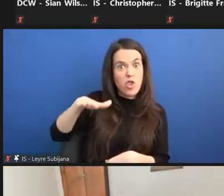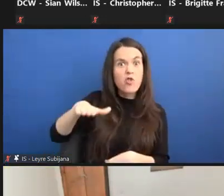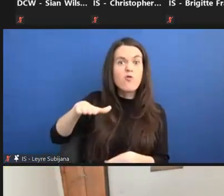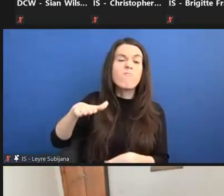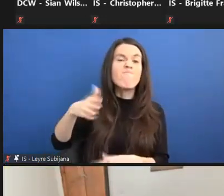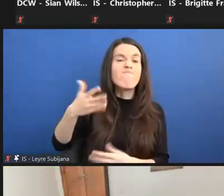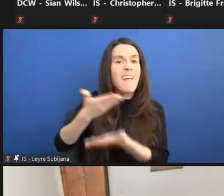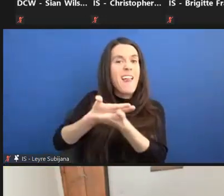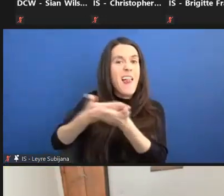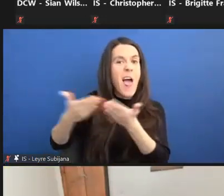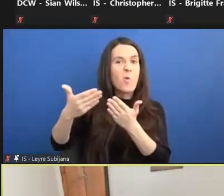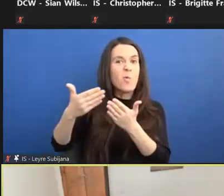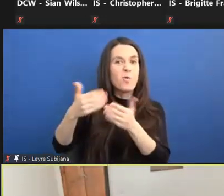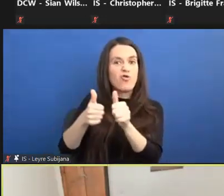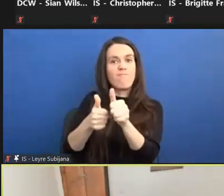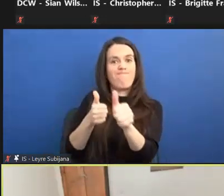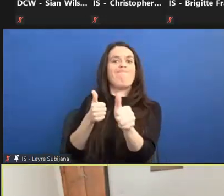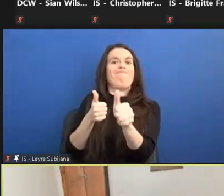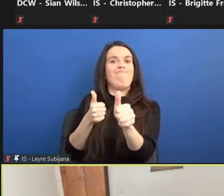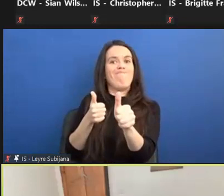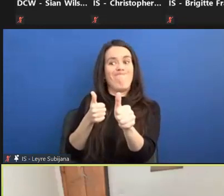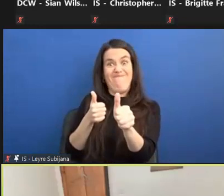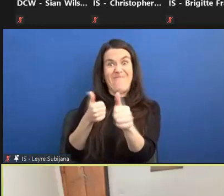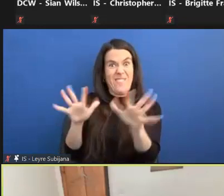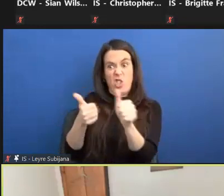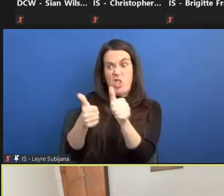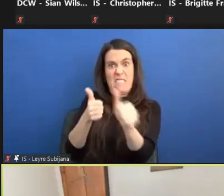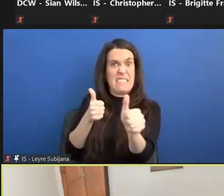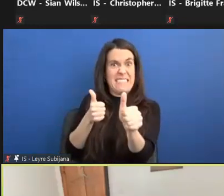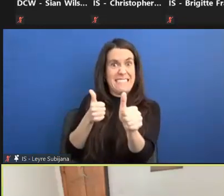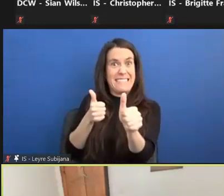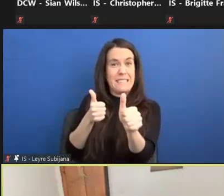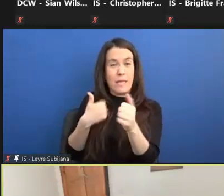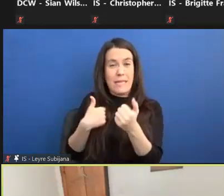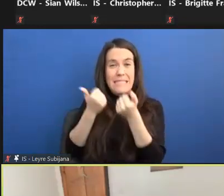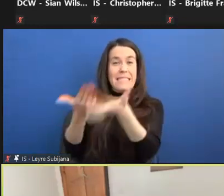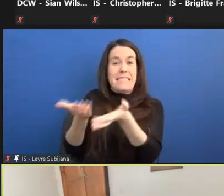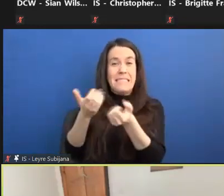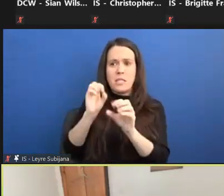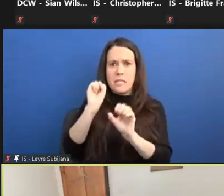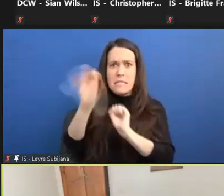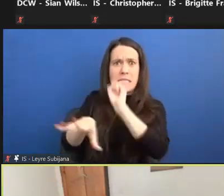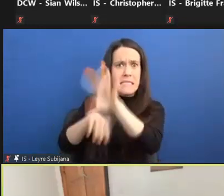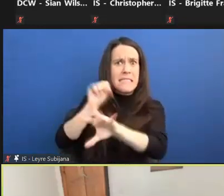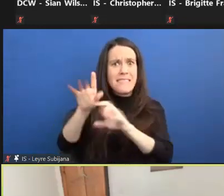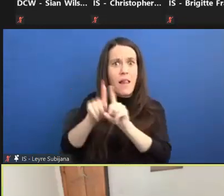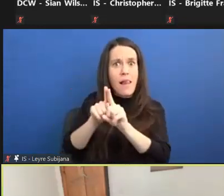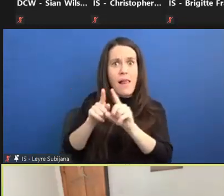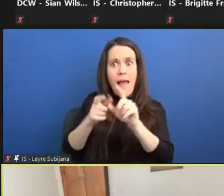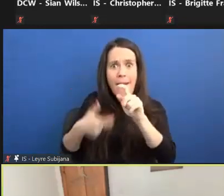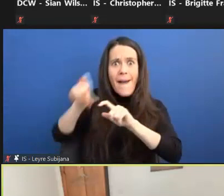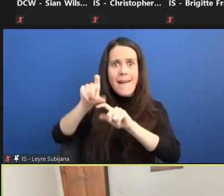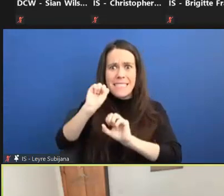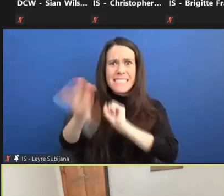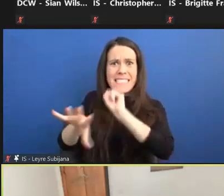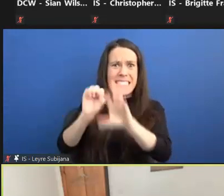and try to provide as rich a language as possible. And I think that gets forgotten in the sort of whole need to get